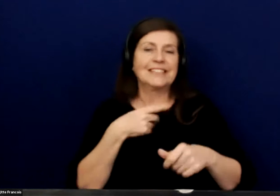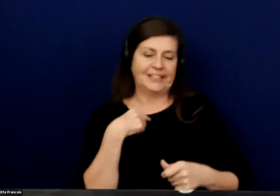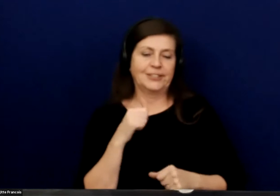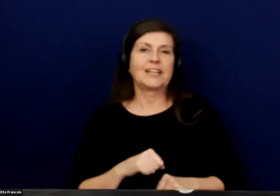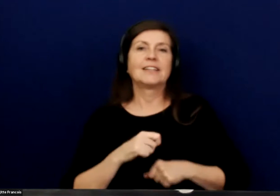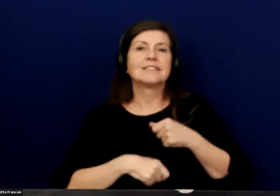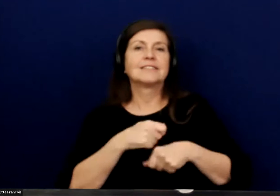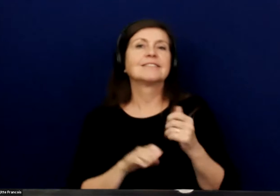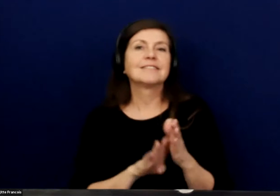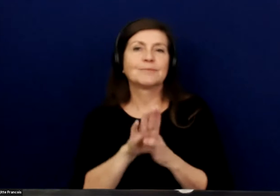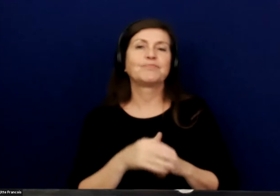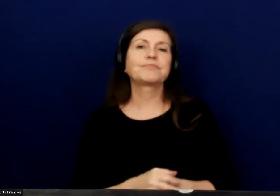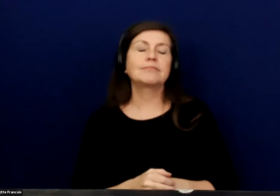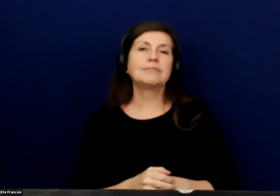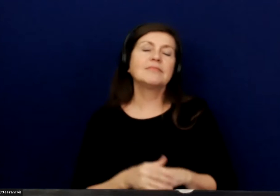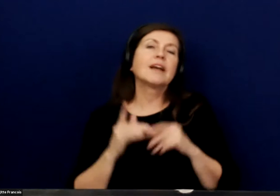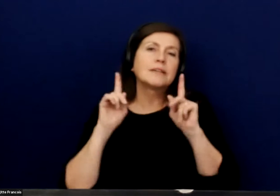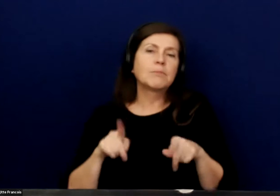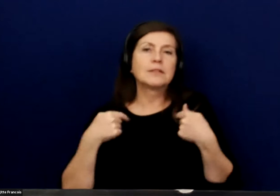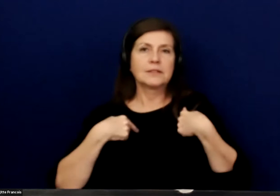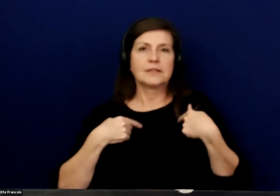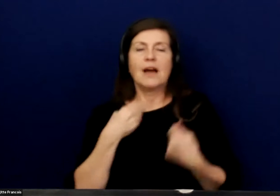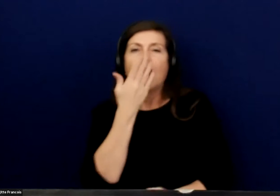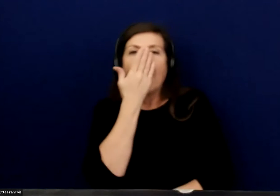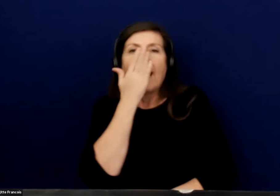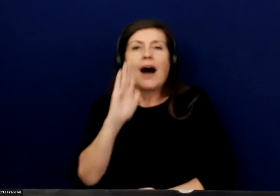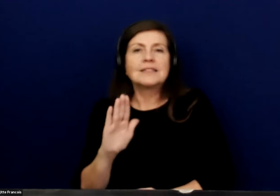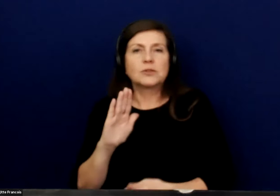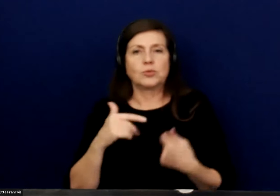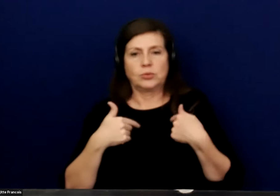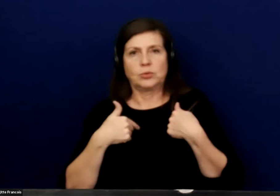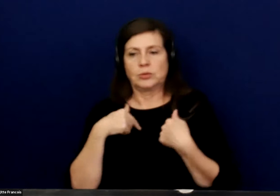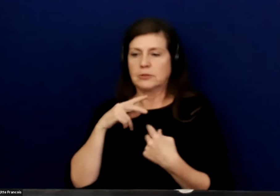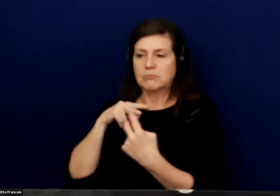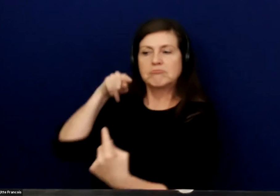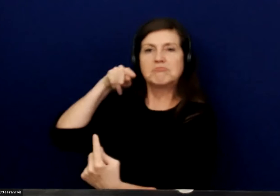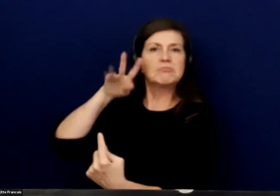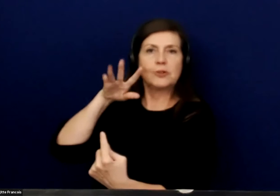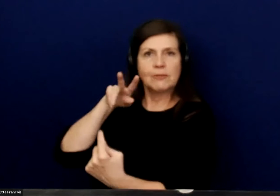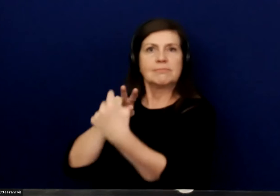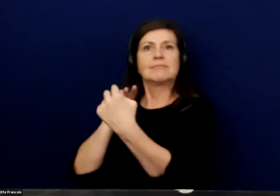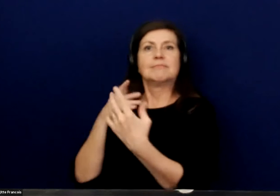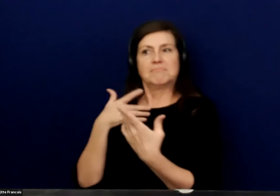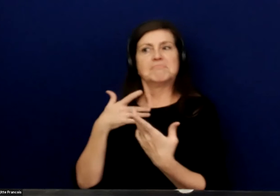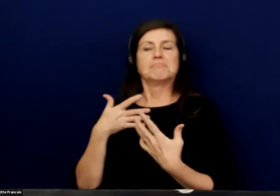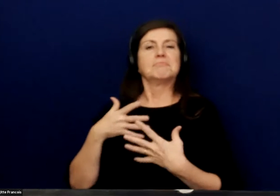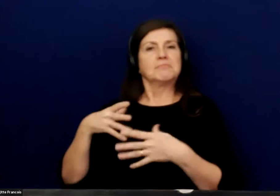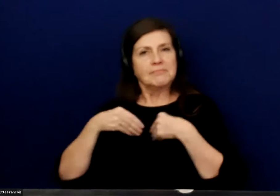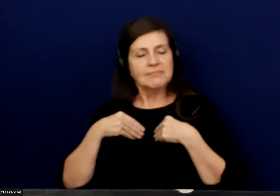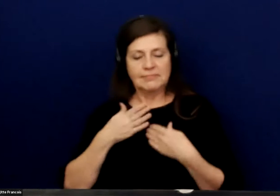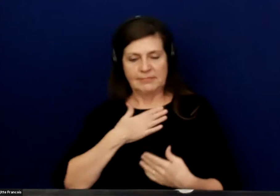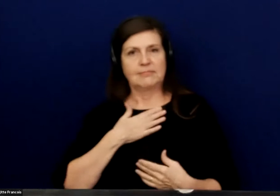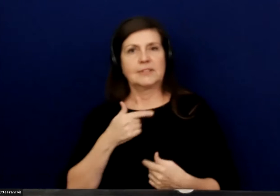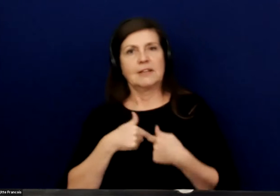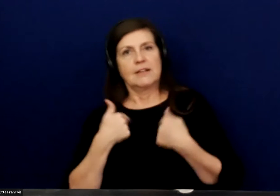we discussed among our group. And then the last point that we also discussed was what is the next